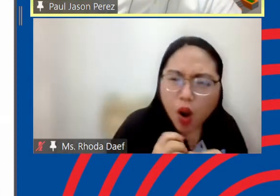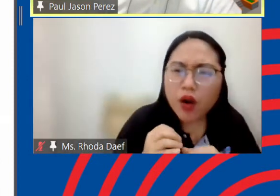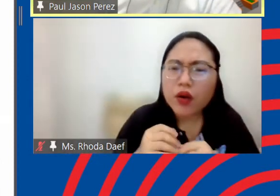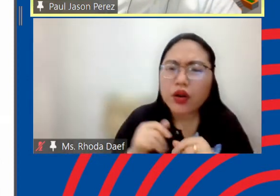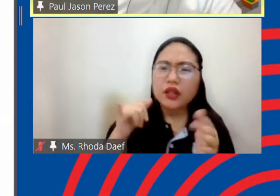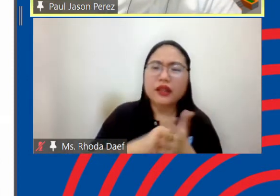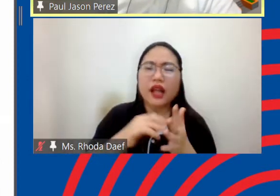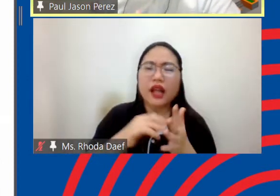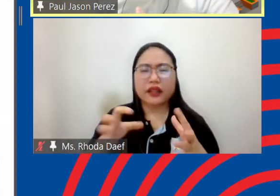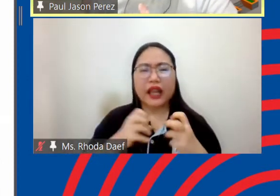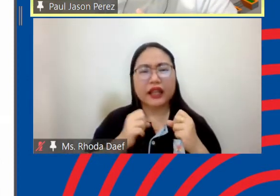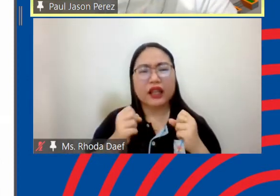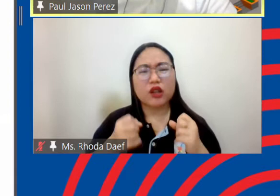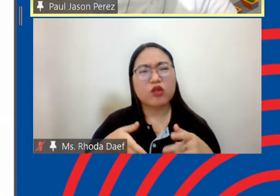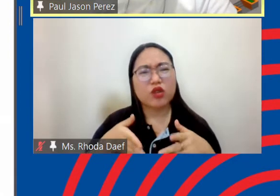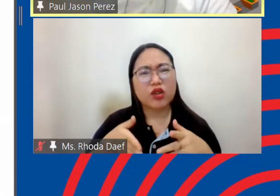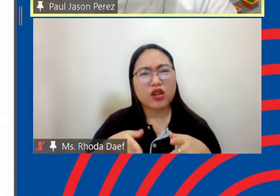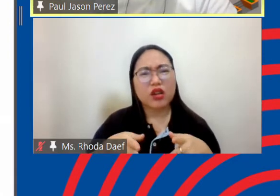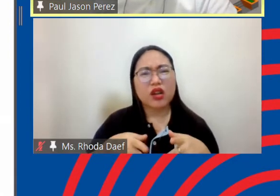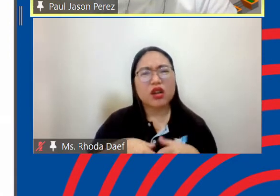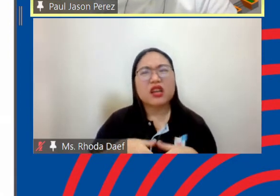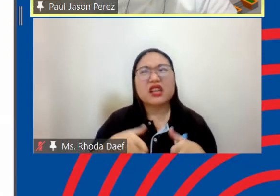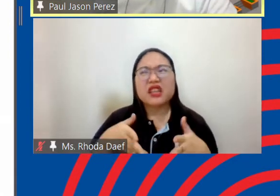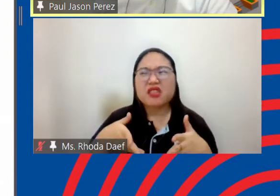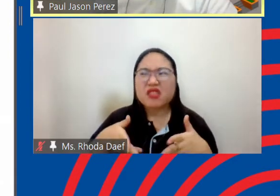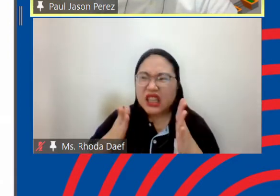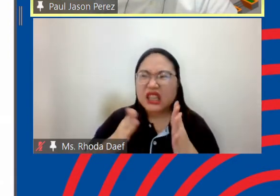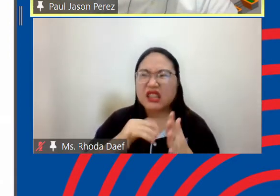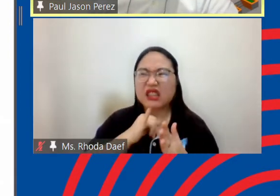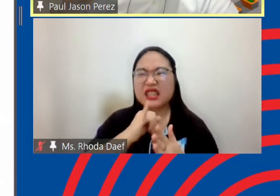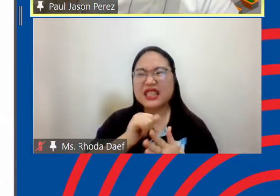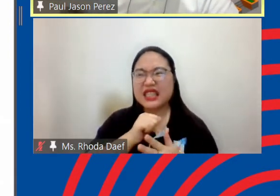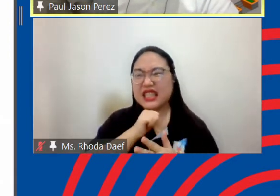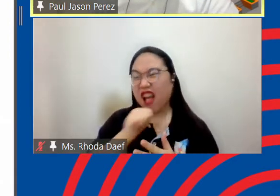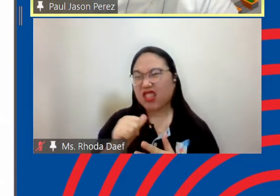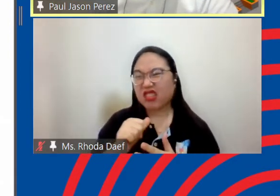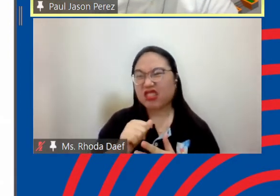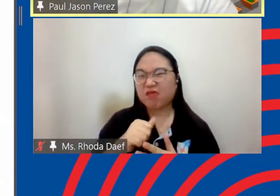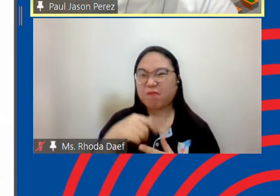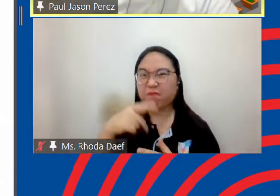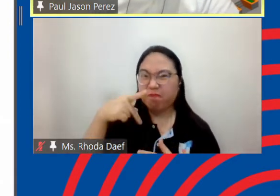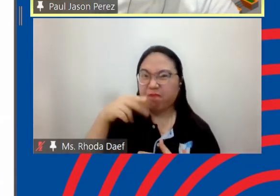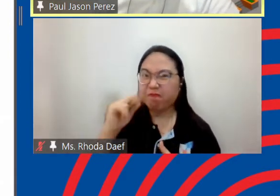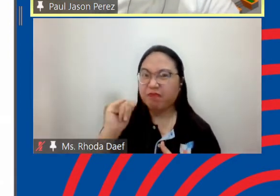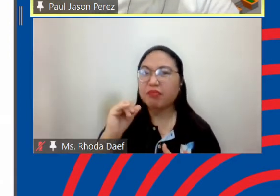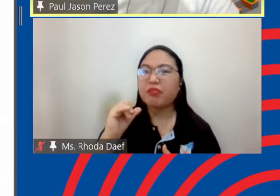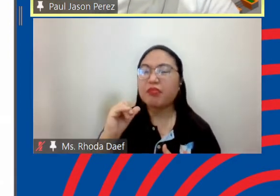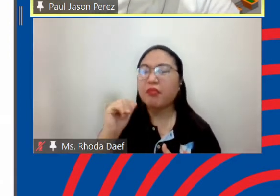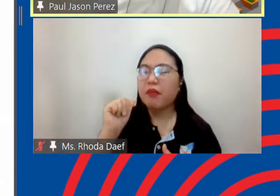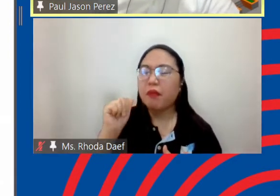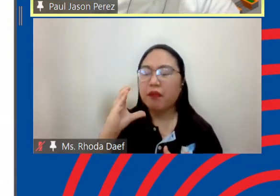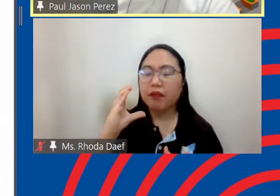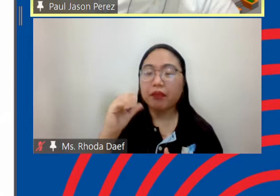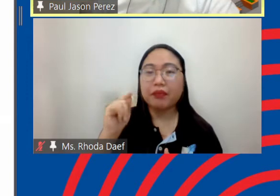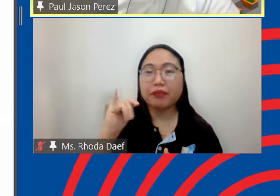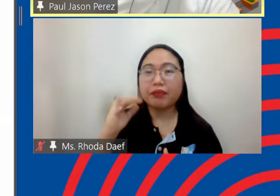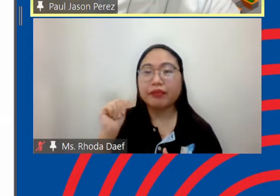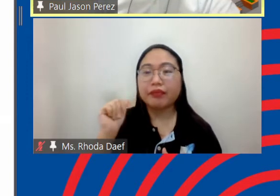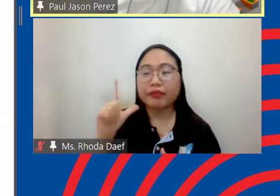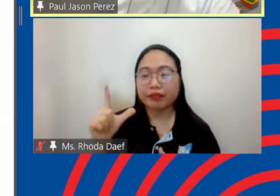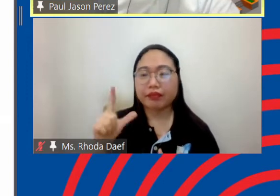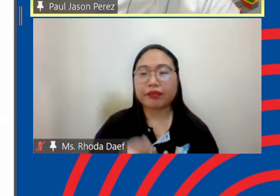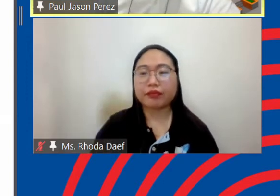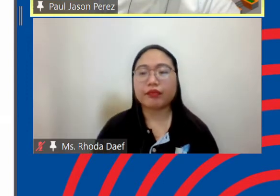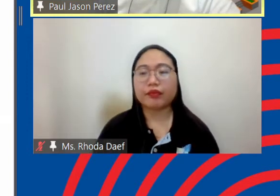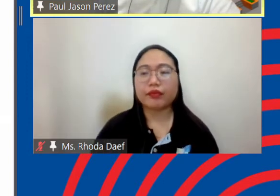informed consent is impractical. No, so there are some situations where doing that is